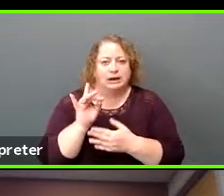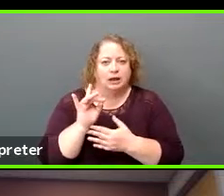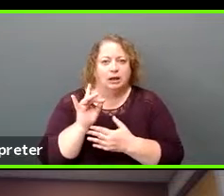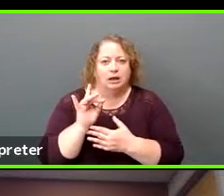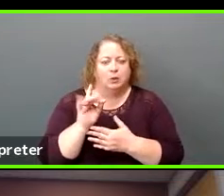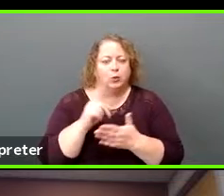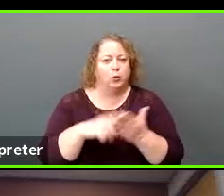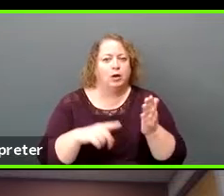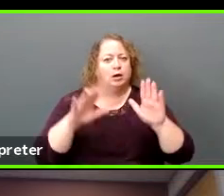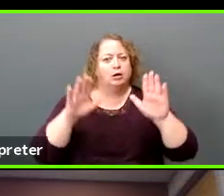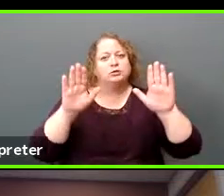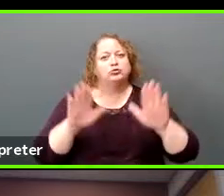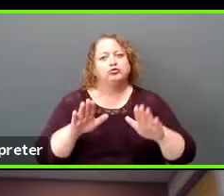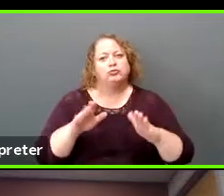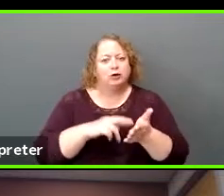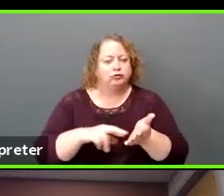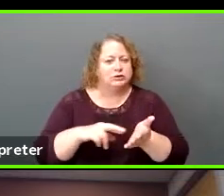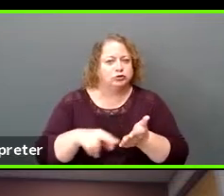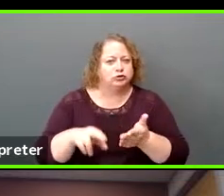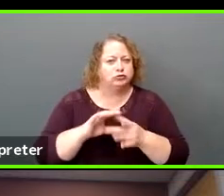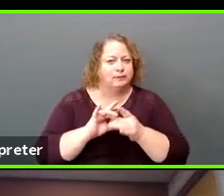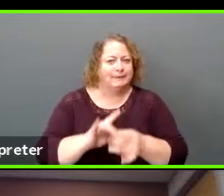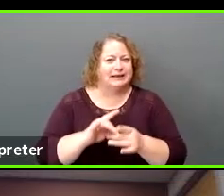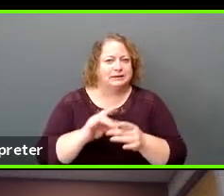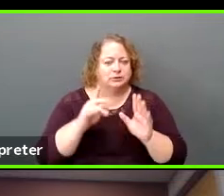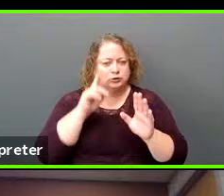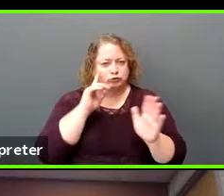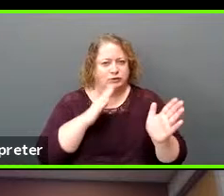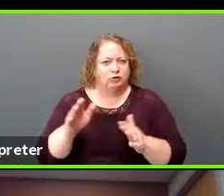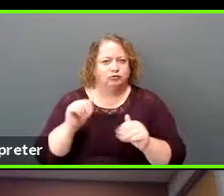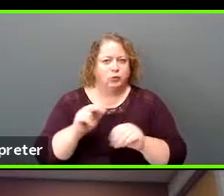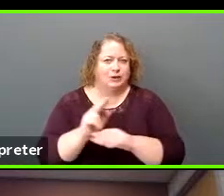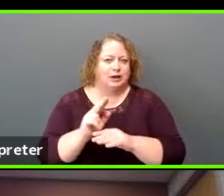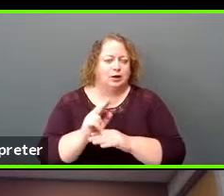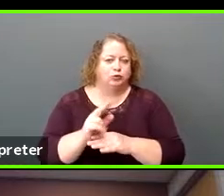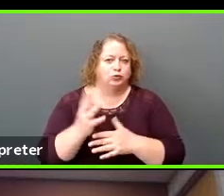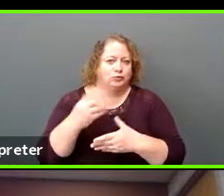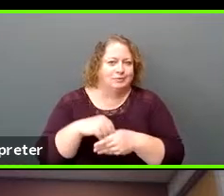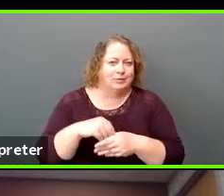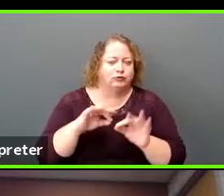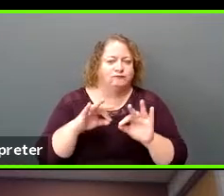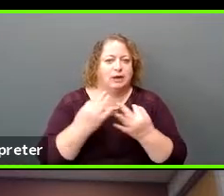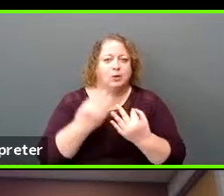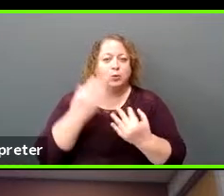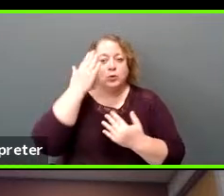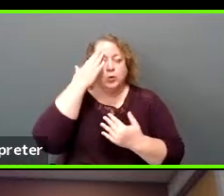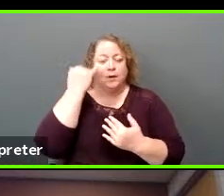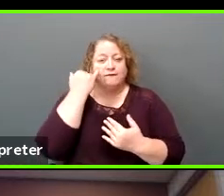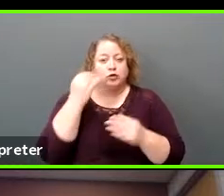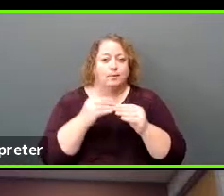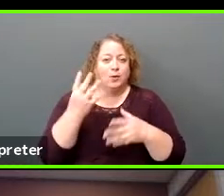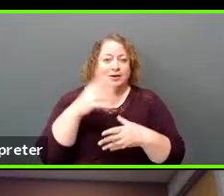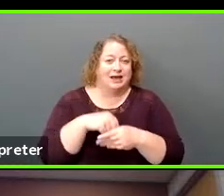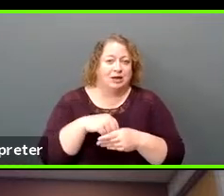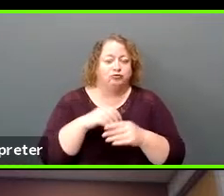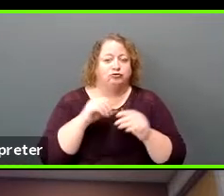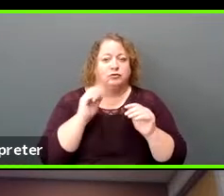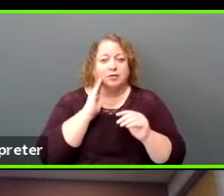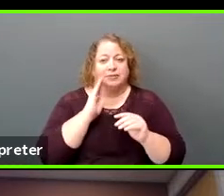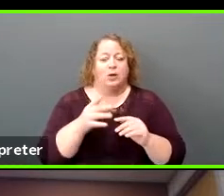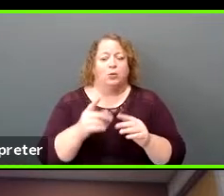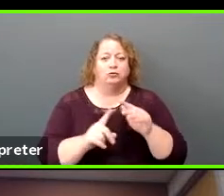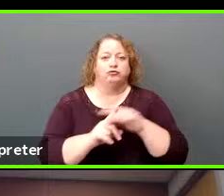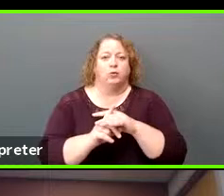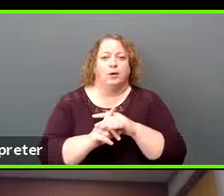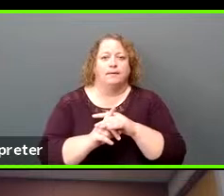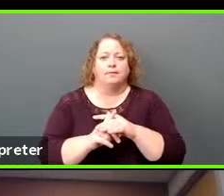out what are some great research-based strategies that we can use to engage our families. We know if our families are more engaged, they're more likely to come to the